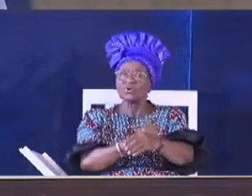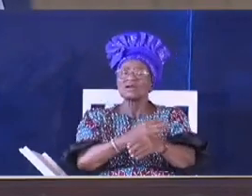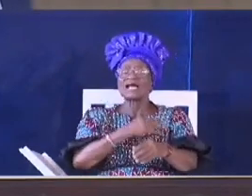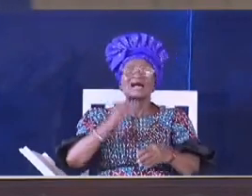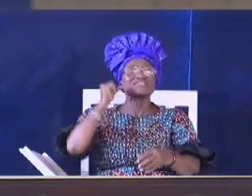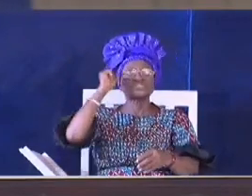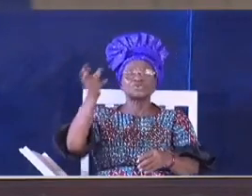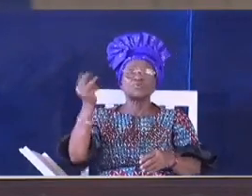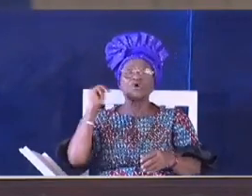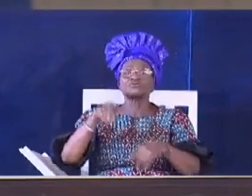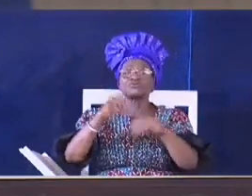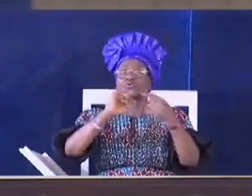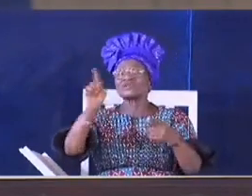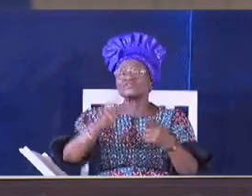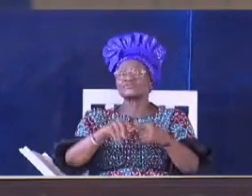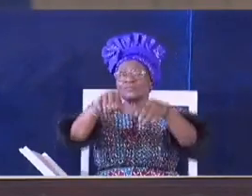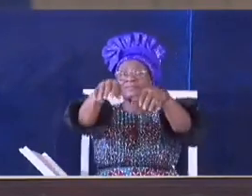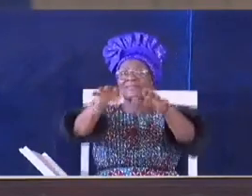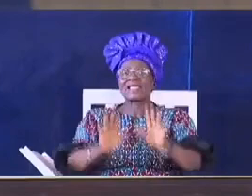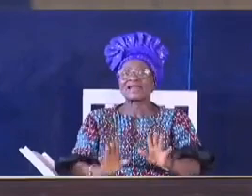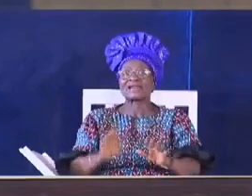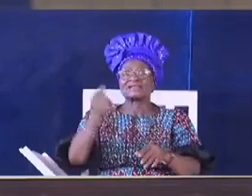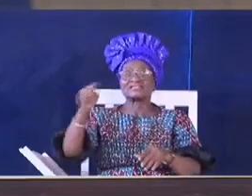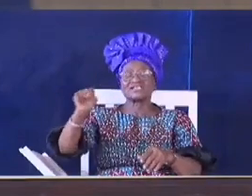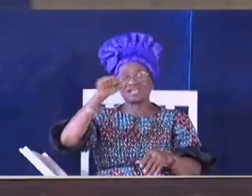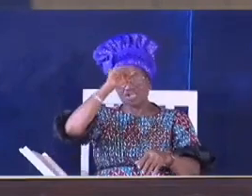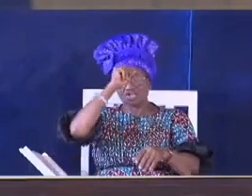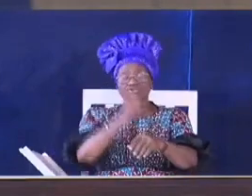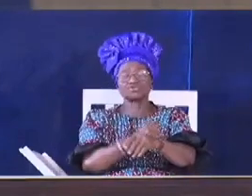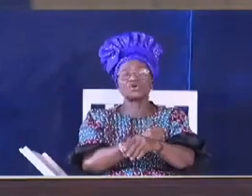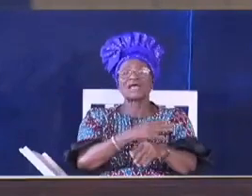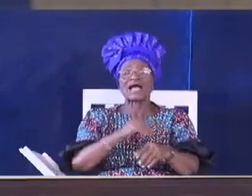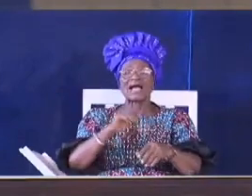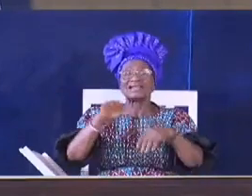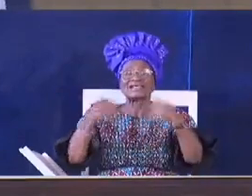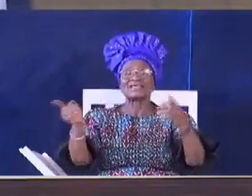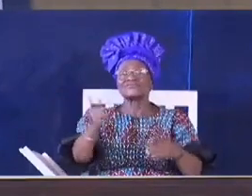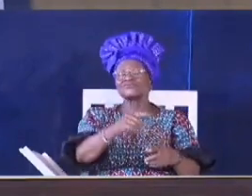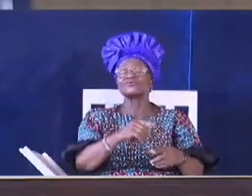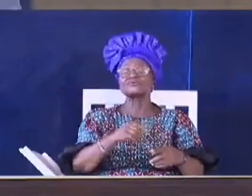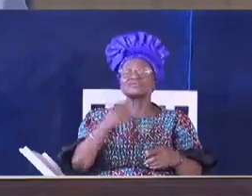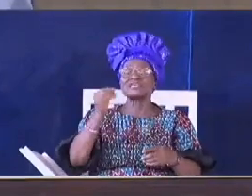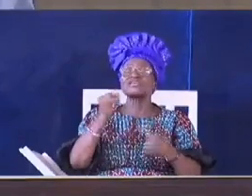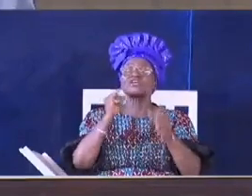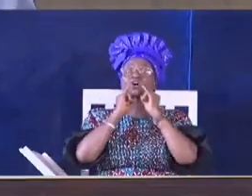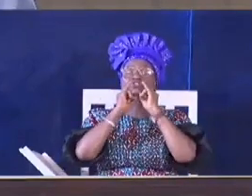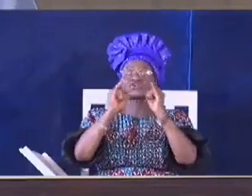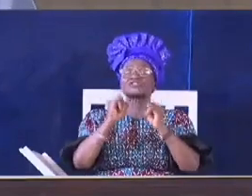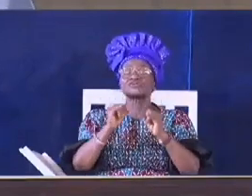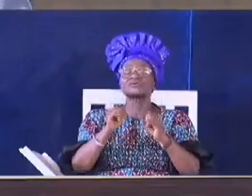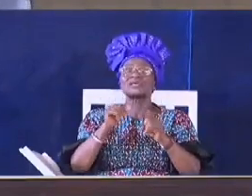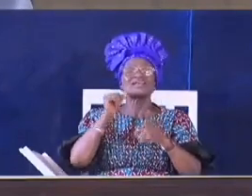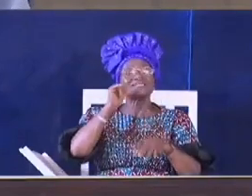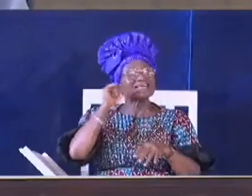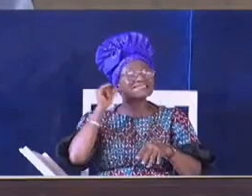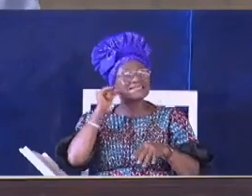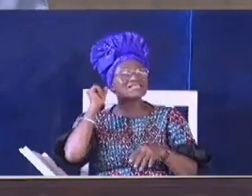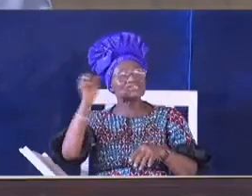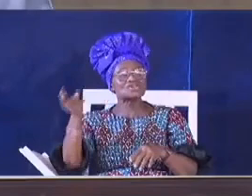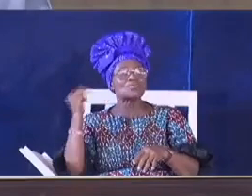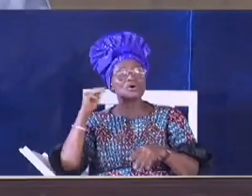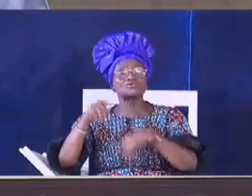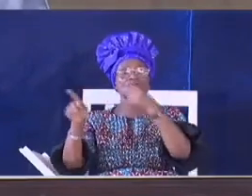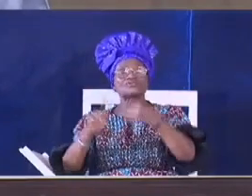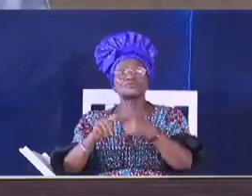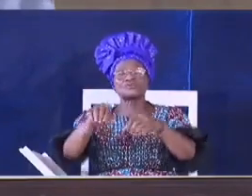going to bury the son. I gave you that illustration yesterday. She was going to the burial ground. A